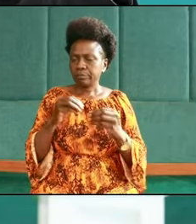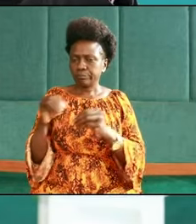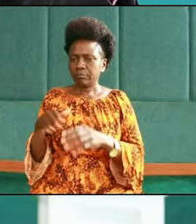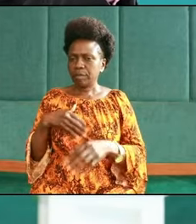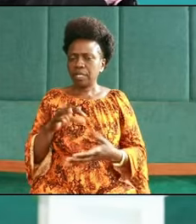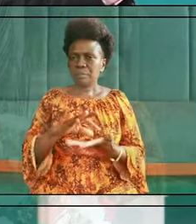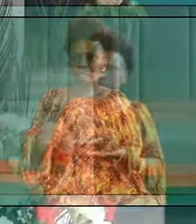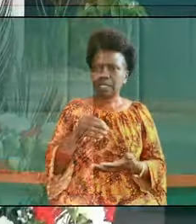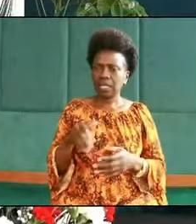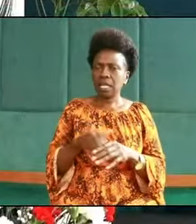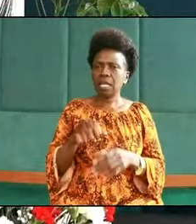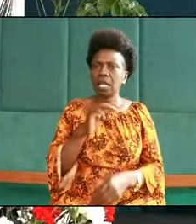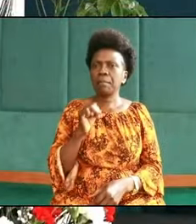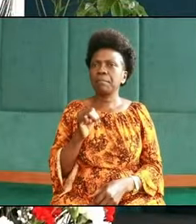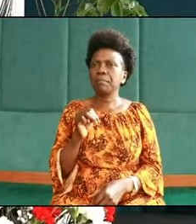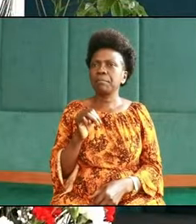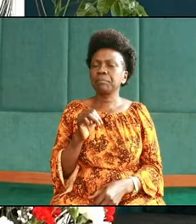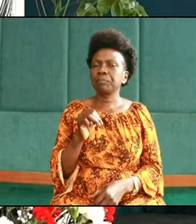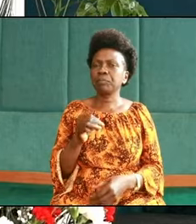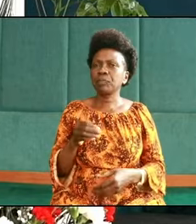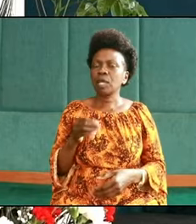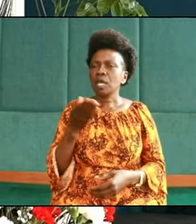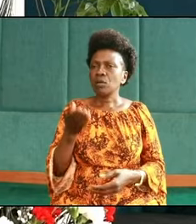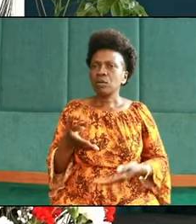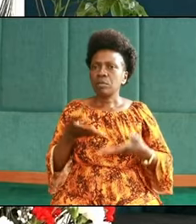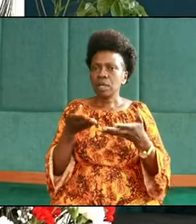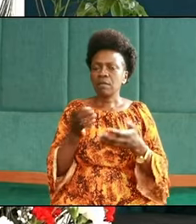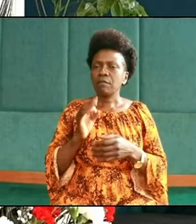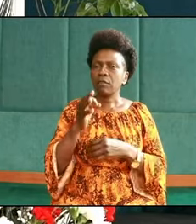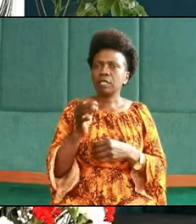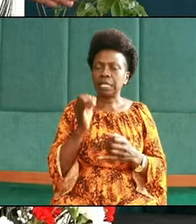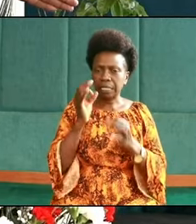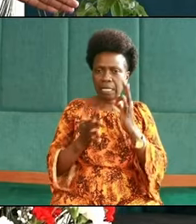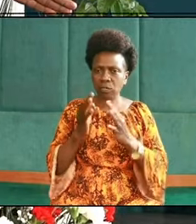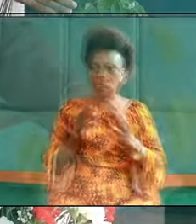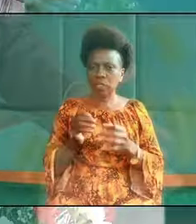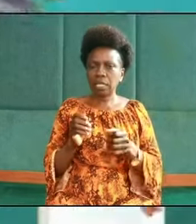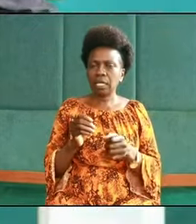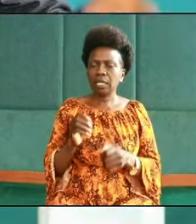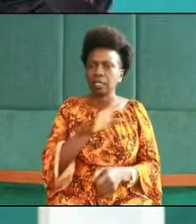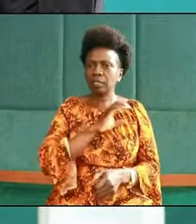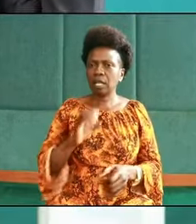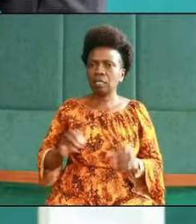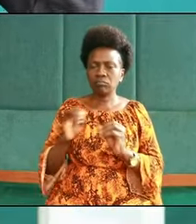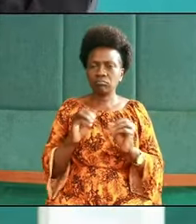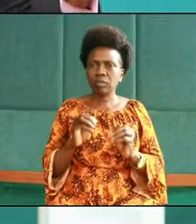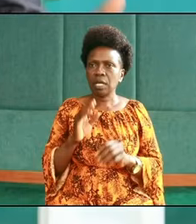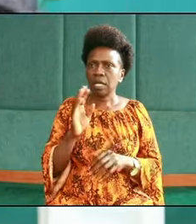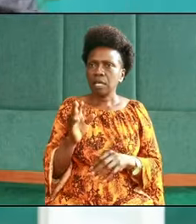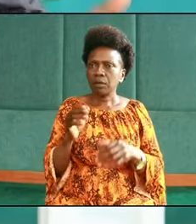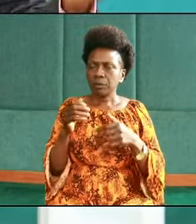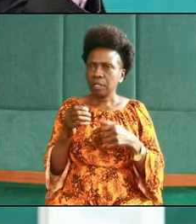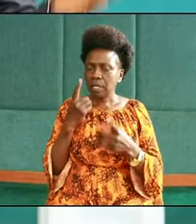have put my spirit upon him. He will bring forth justice to the Gentiles. He will not